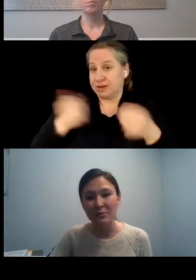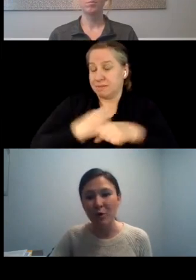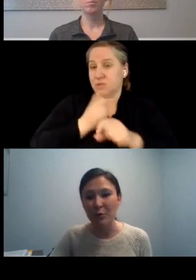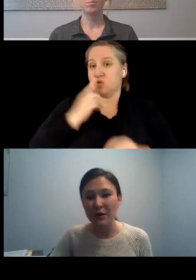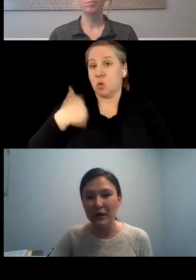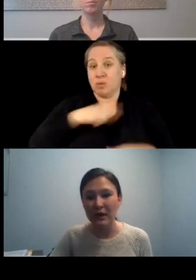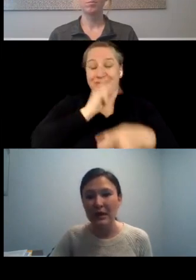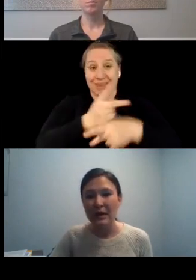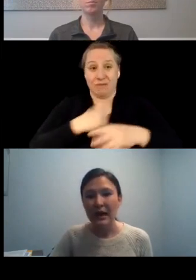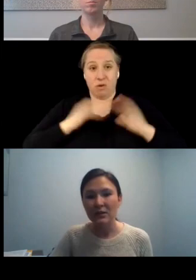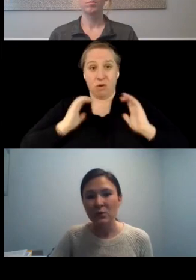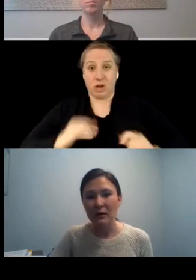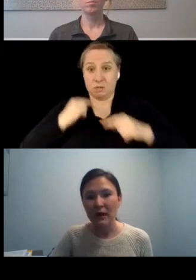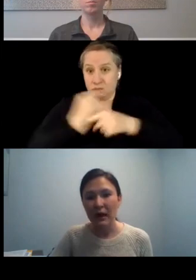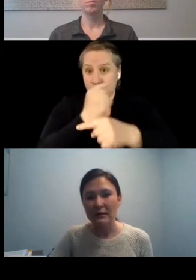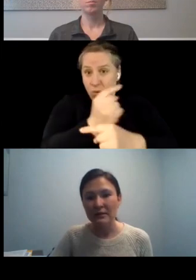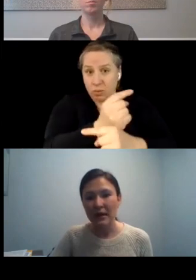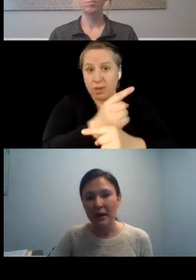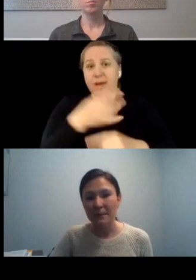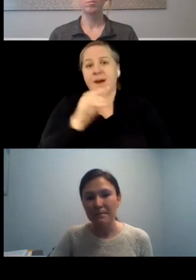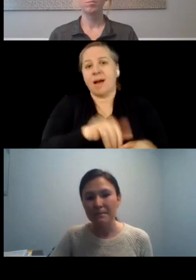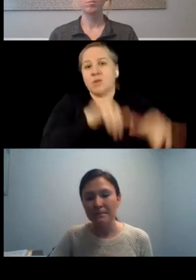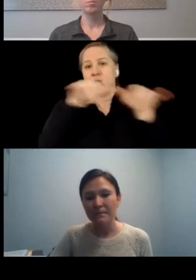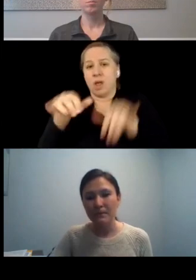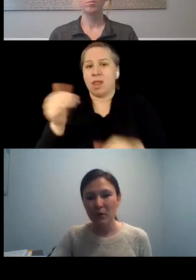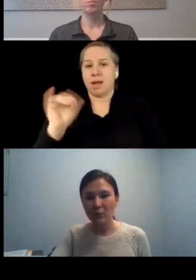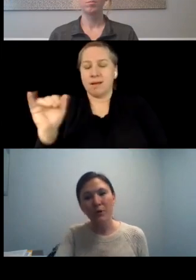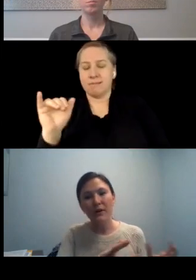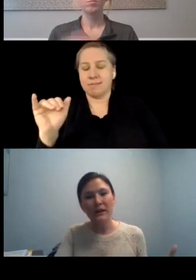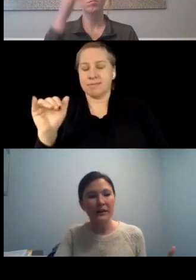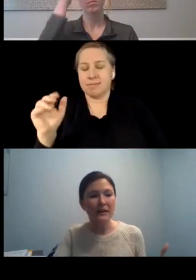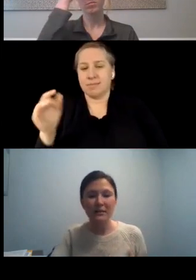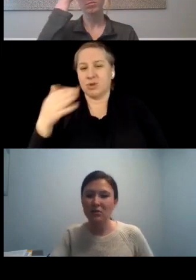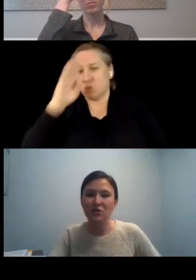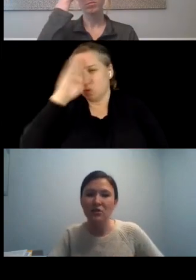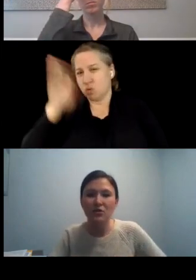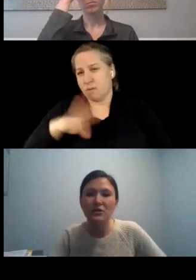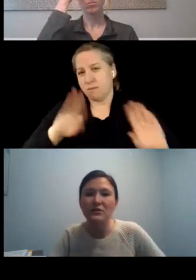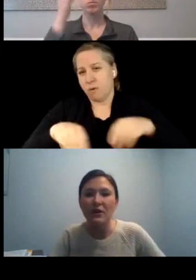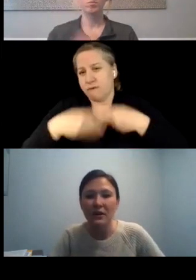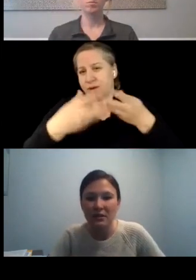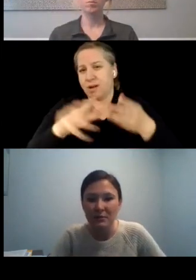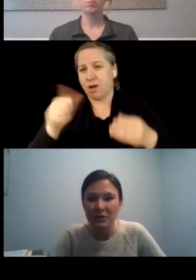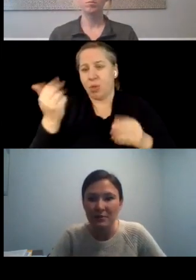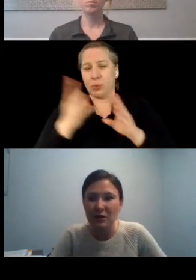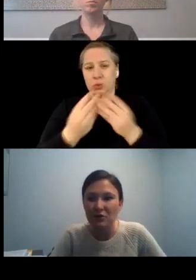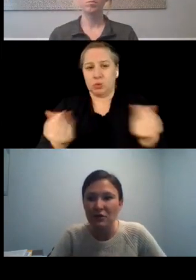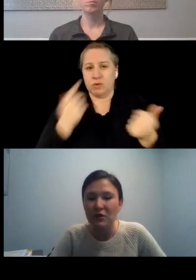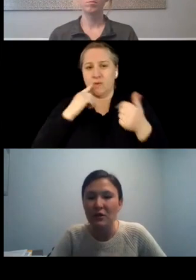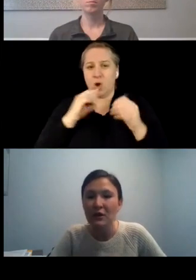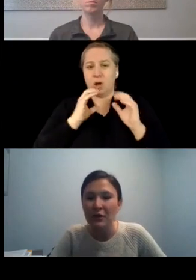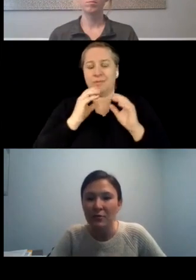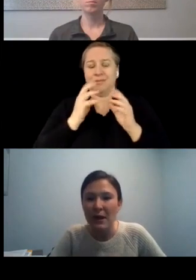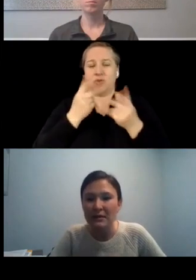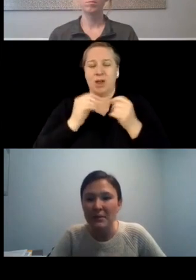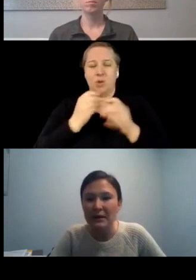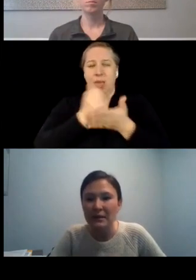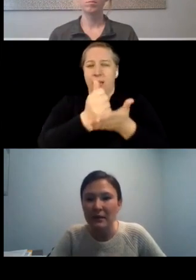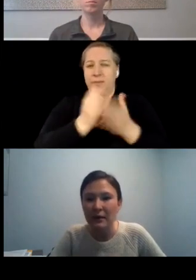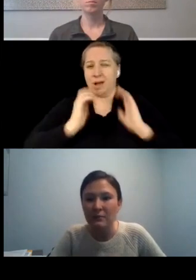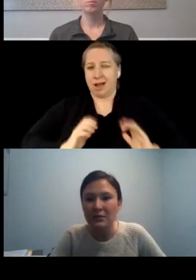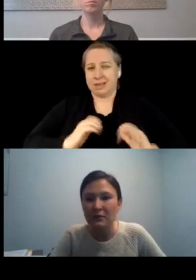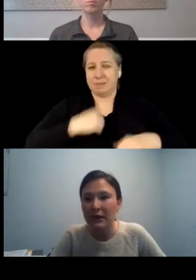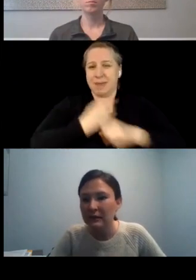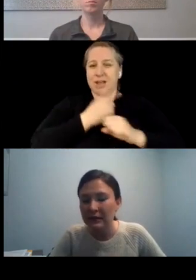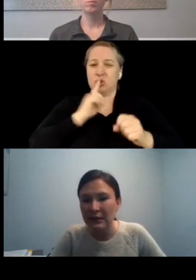our customers appropriately, as well as providing additional solutions for our customers to make sure that they're